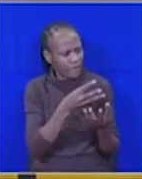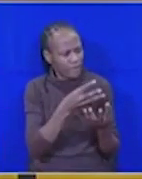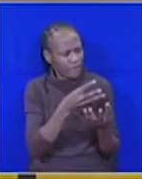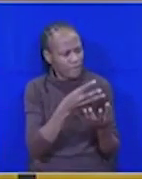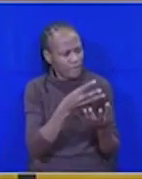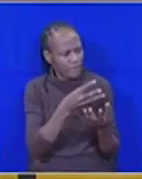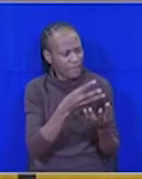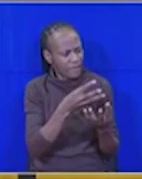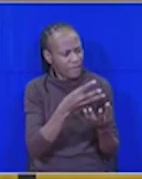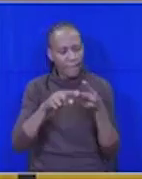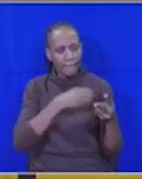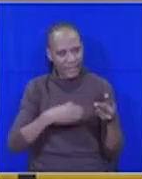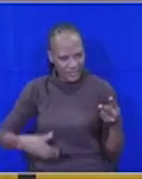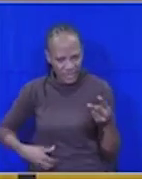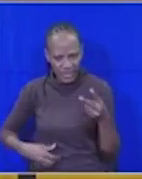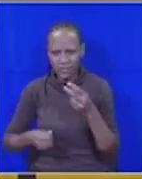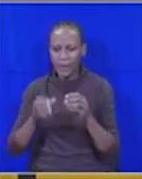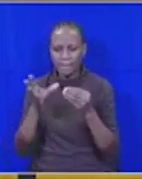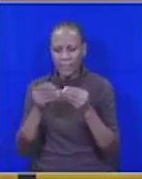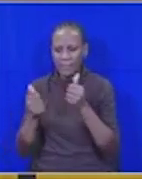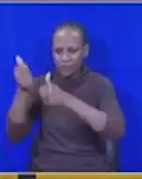the executive, the power to do so.